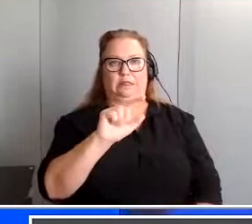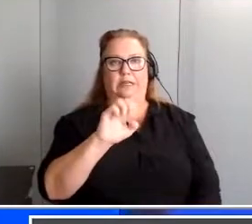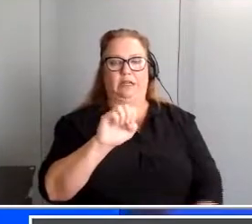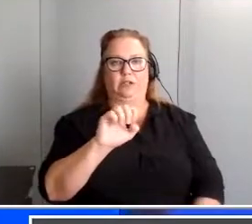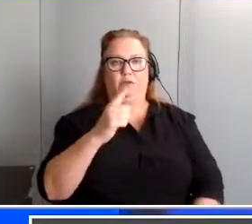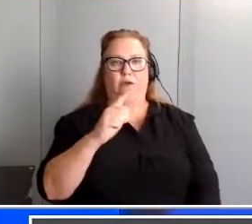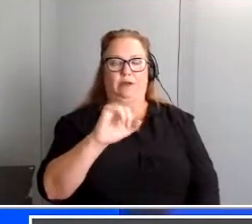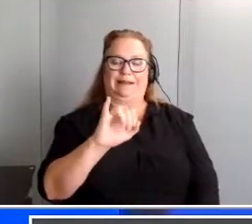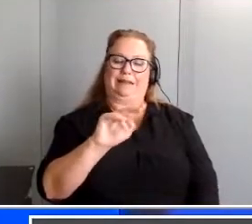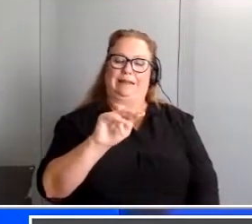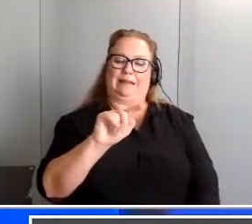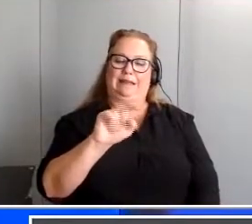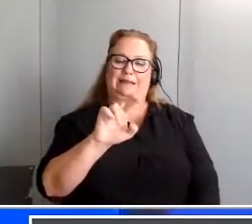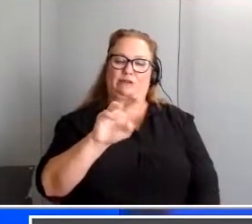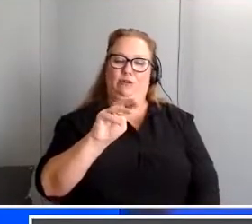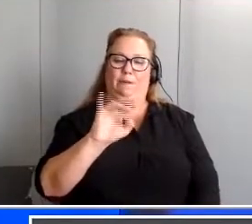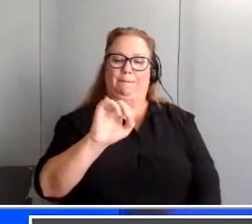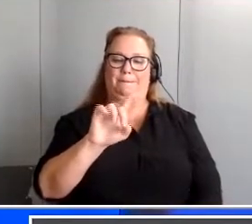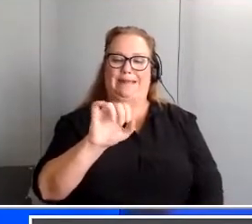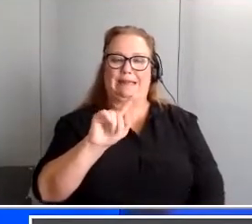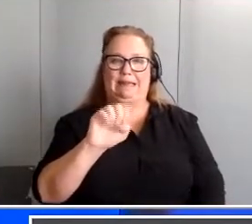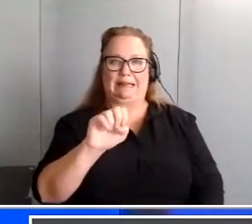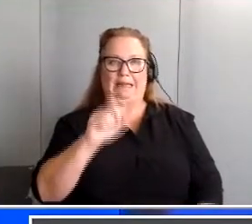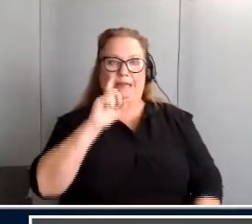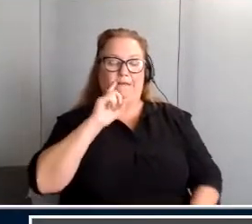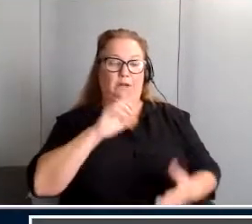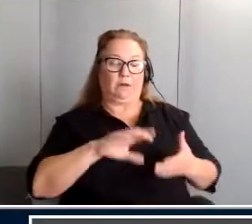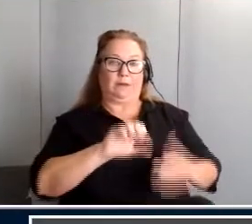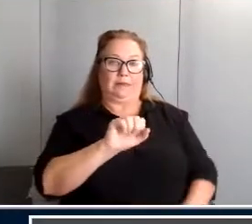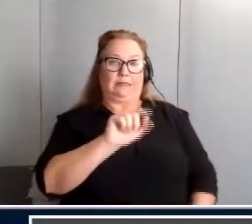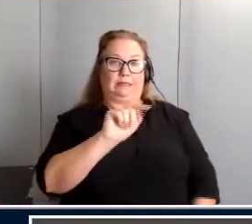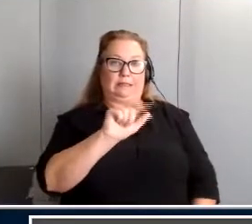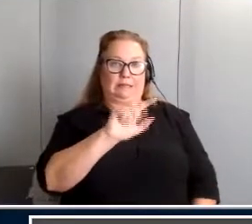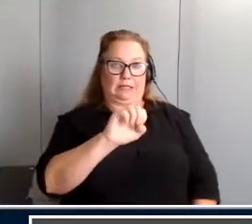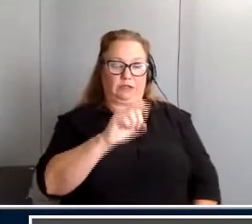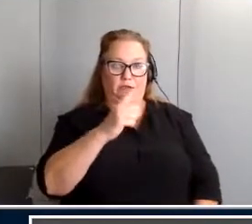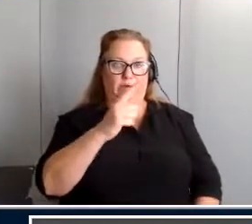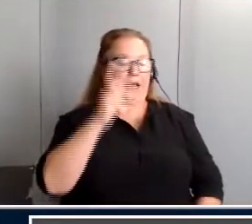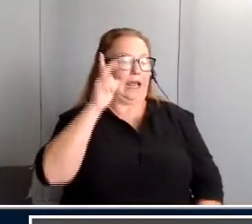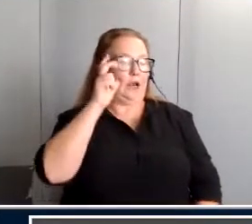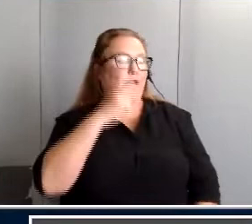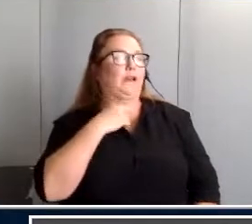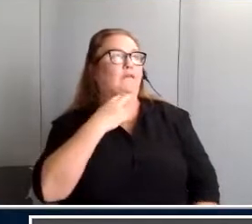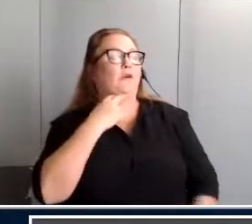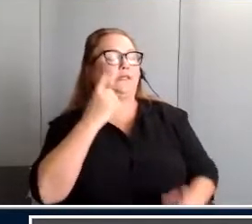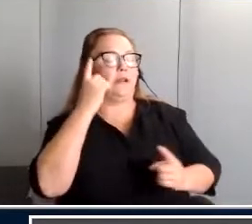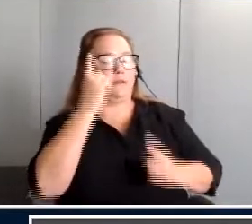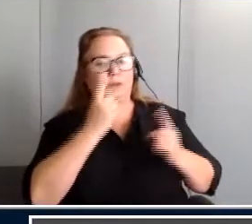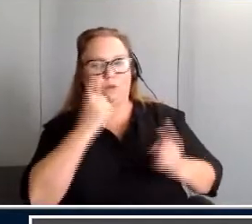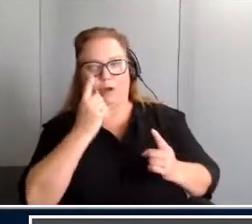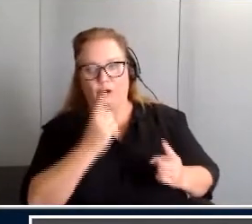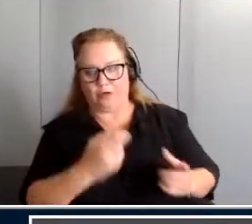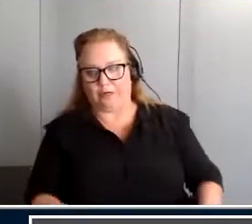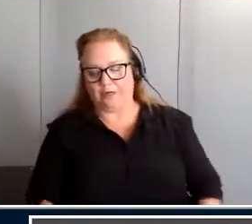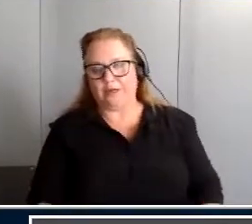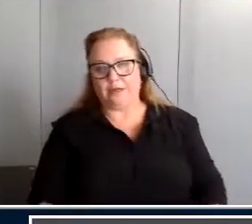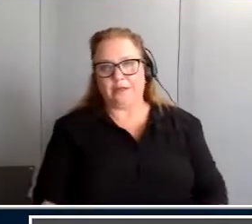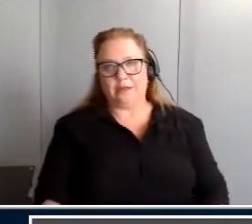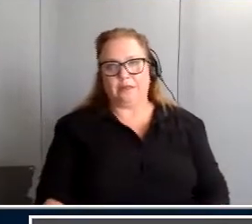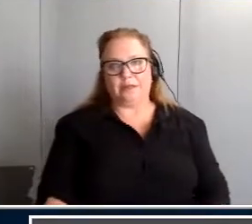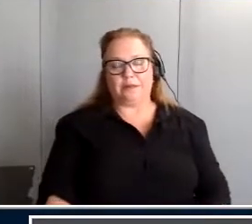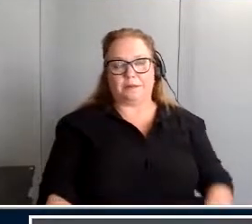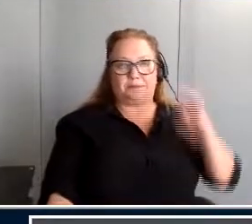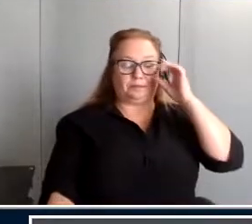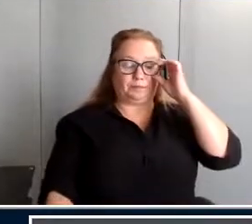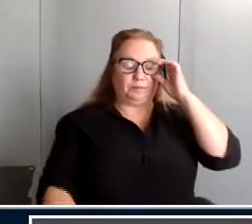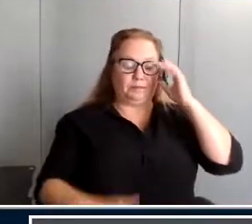have got sent early, would it have just been stage 1? So I heard that in your voice, and I wondered if maybe that, because that's because as a